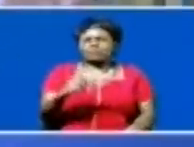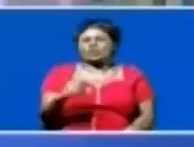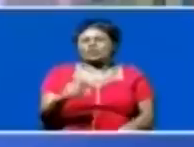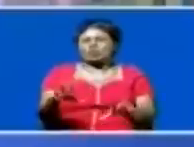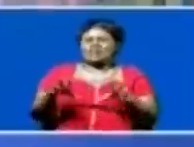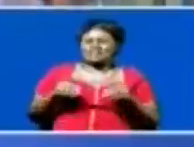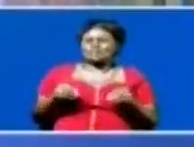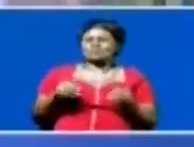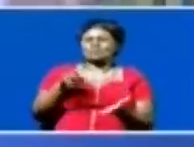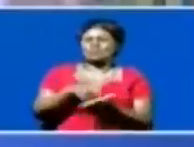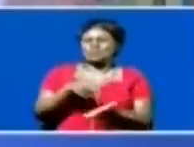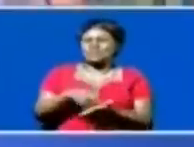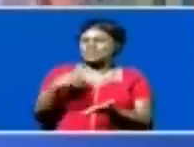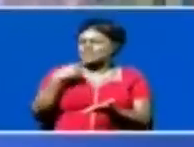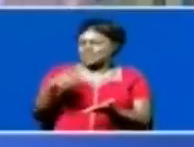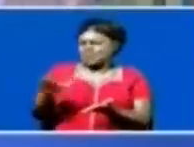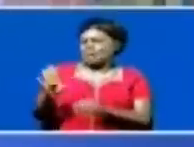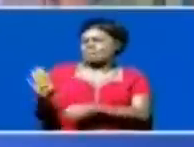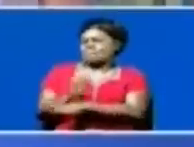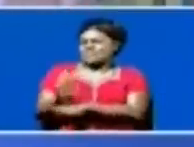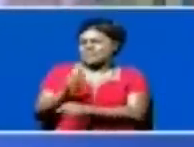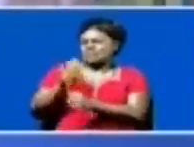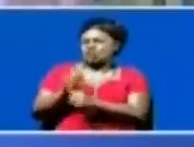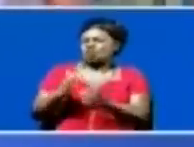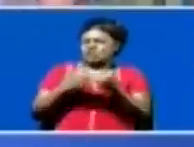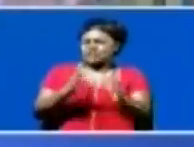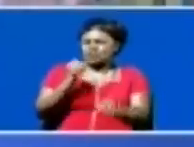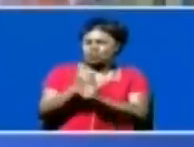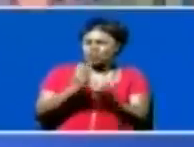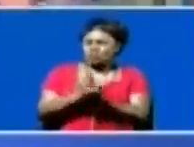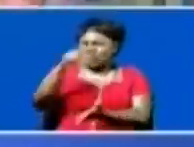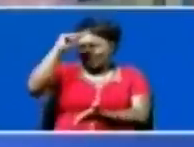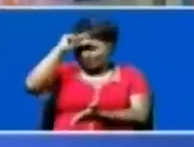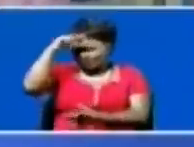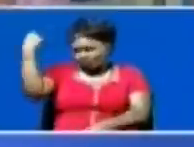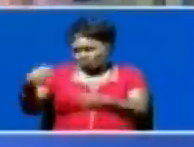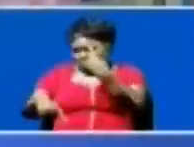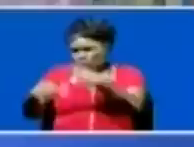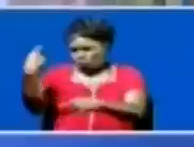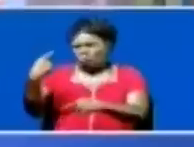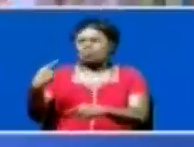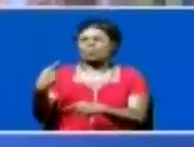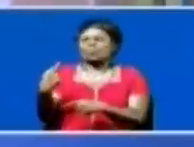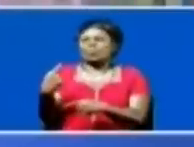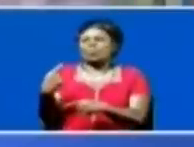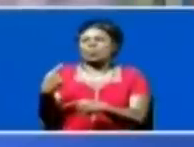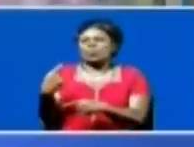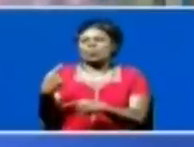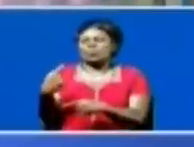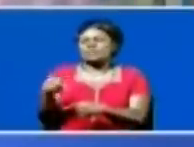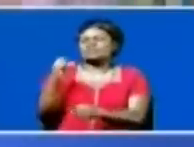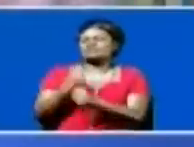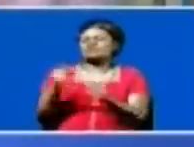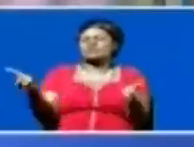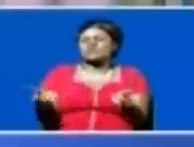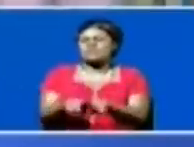party line. And he says it is his business as a majority leader to make sure that the government business calls carries the day. And that's what he